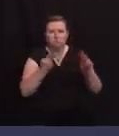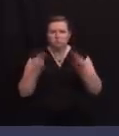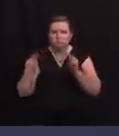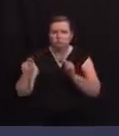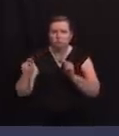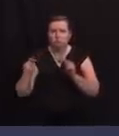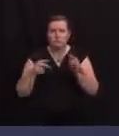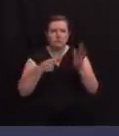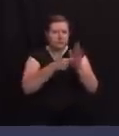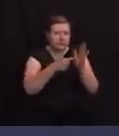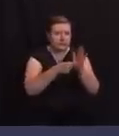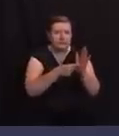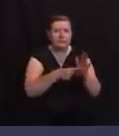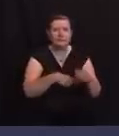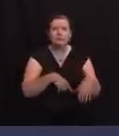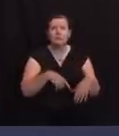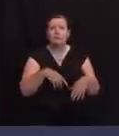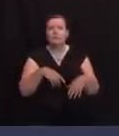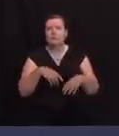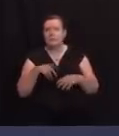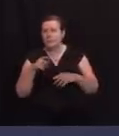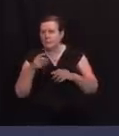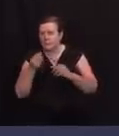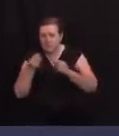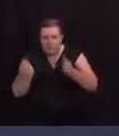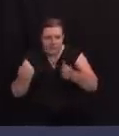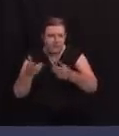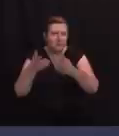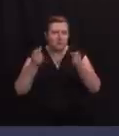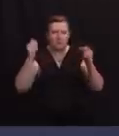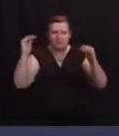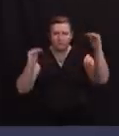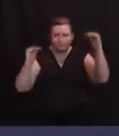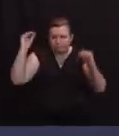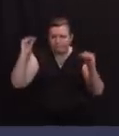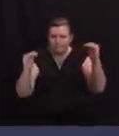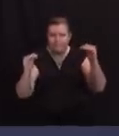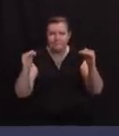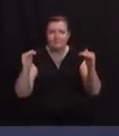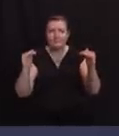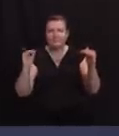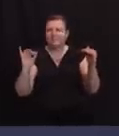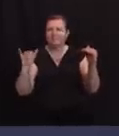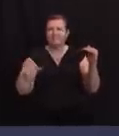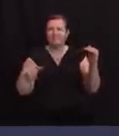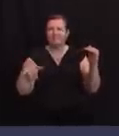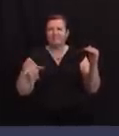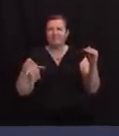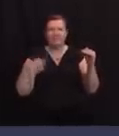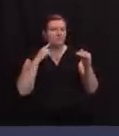pension payment, that's about equal to the indebtedness that we took at the worst moments of the pandemic.